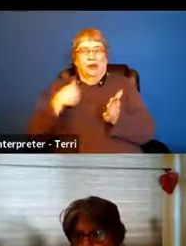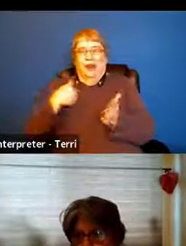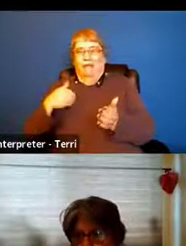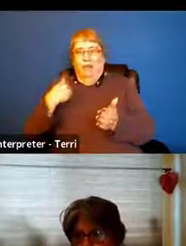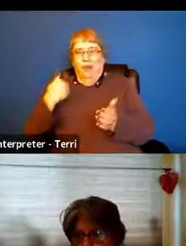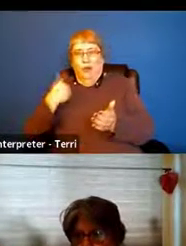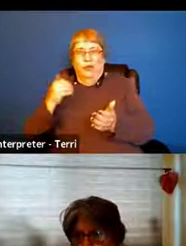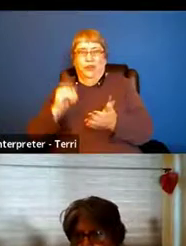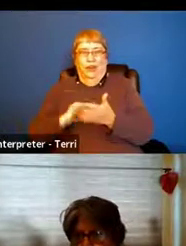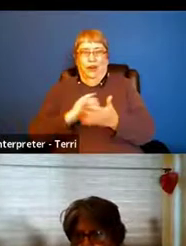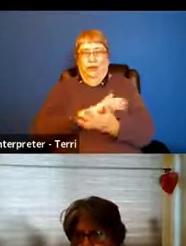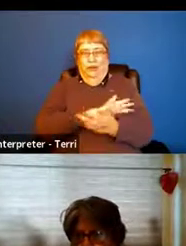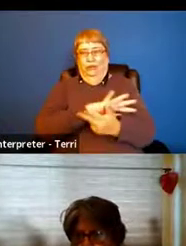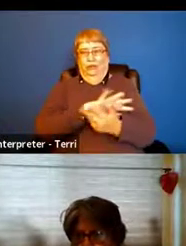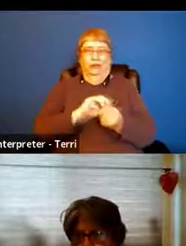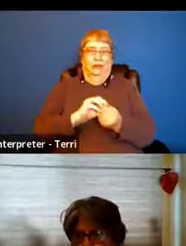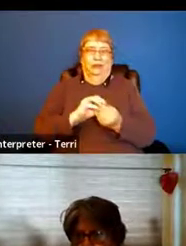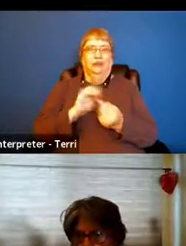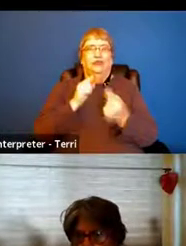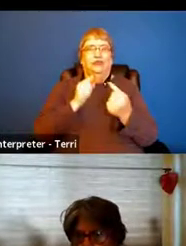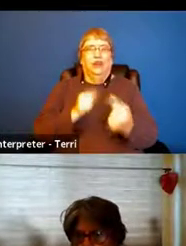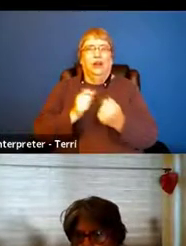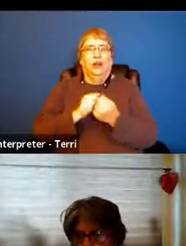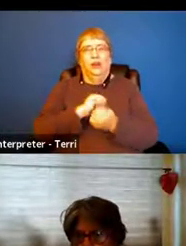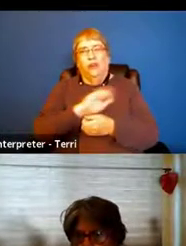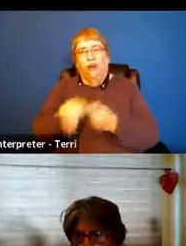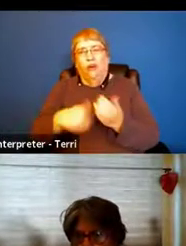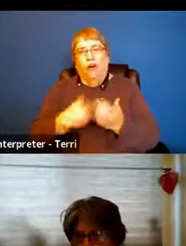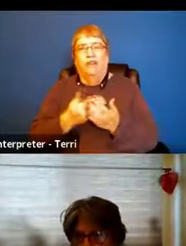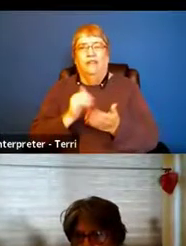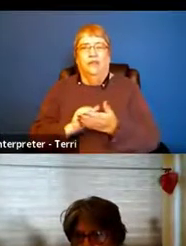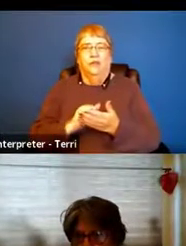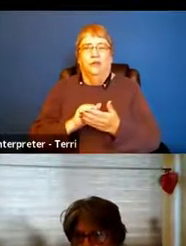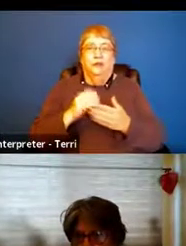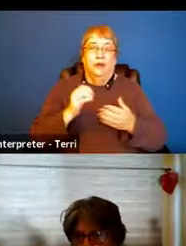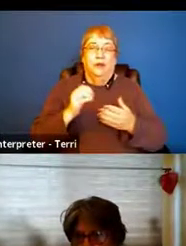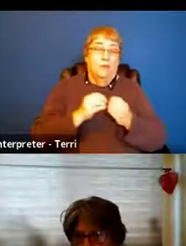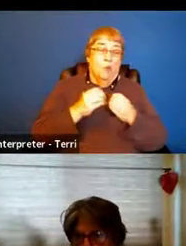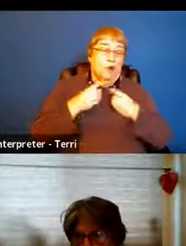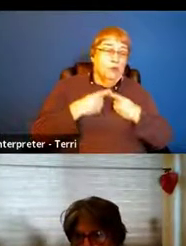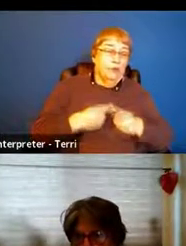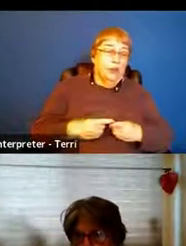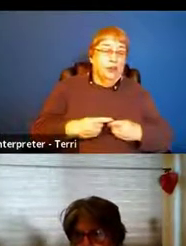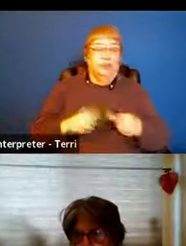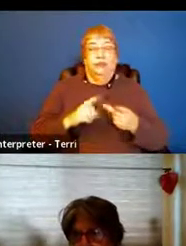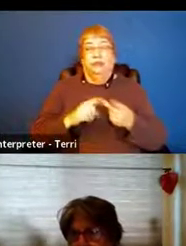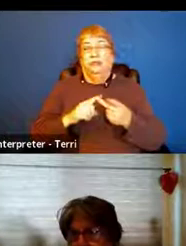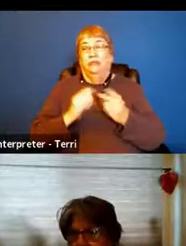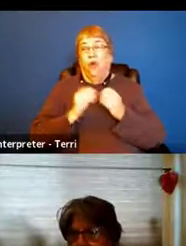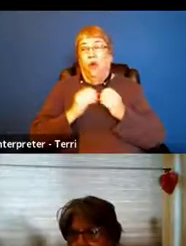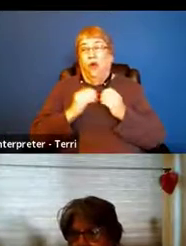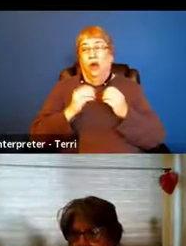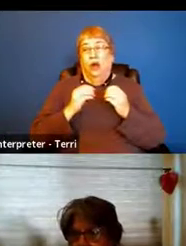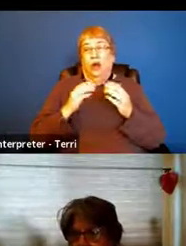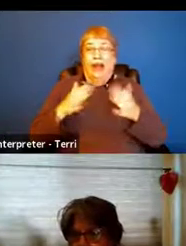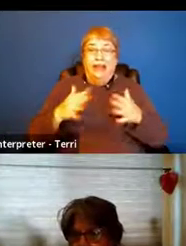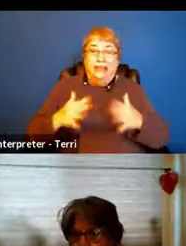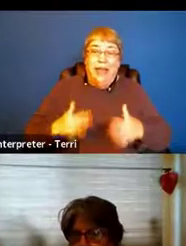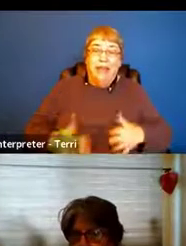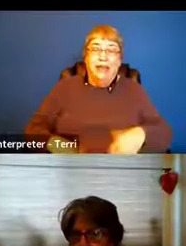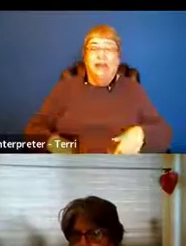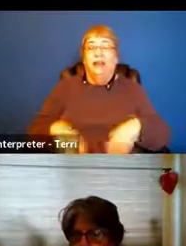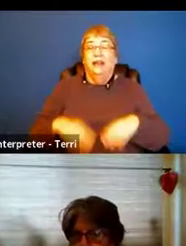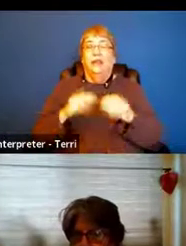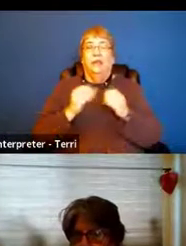those categories, and so are struggling and noticing increases with depression or anxiety, maybe suicidal ideation. So those